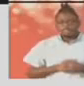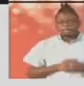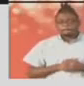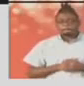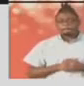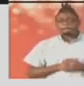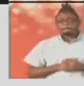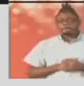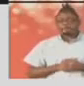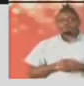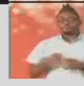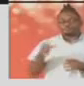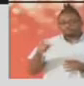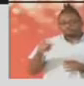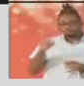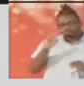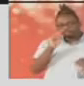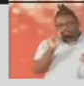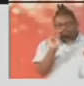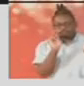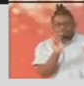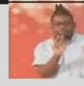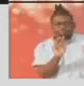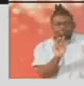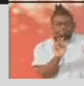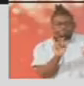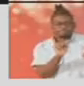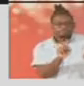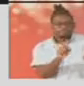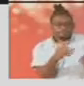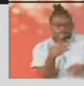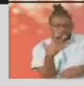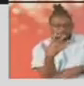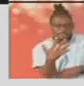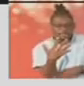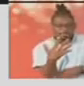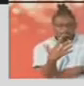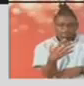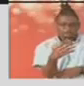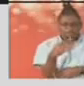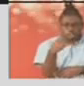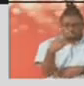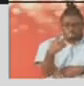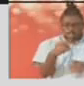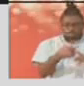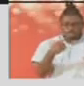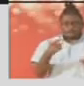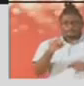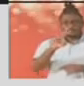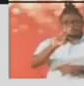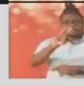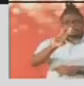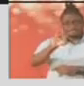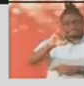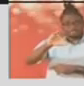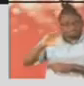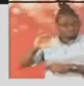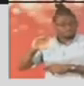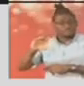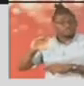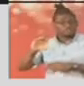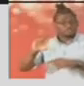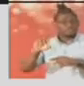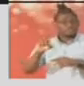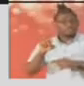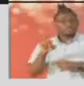we are seeing this cluster map, we are seeing 5 clusters. 2 in County Victoria, which in this particular case represent the